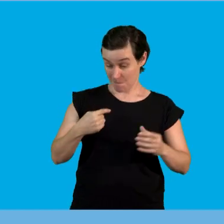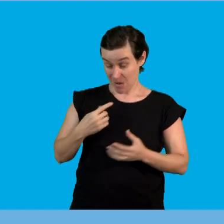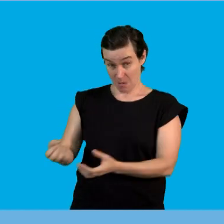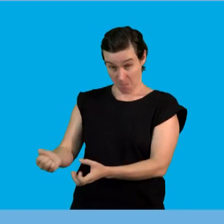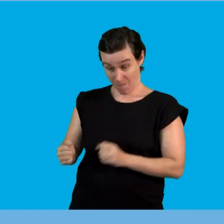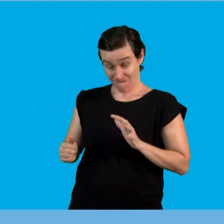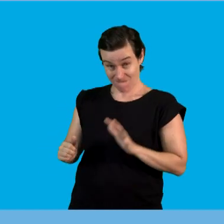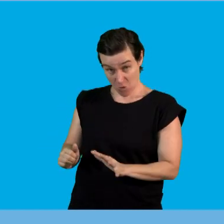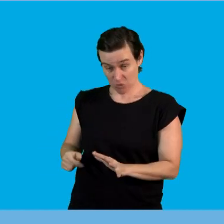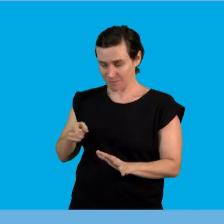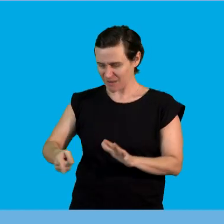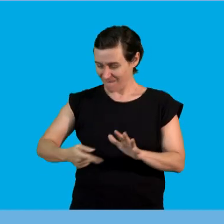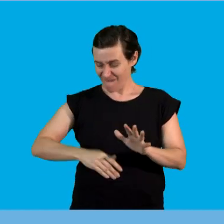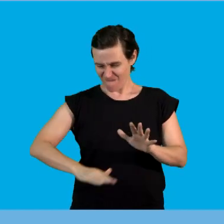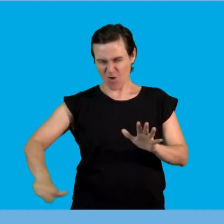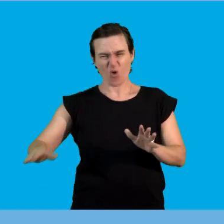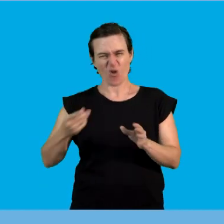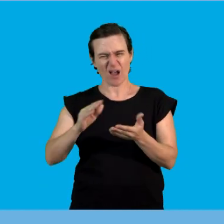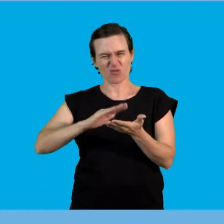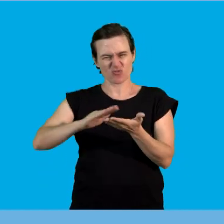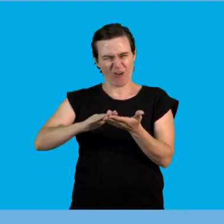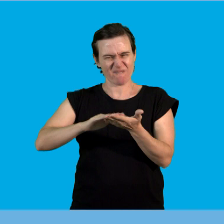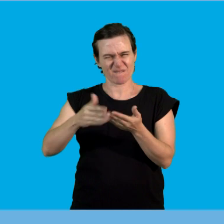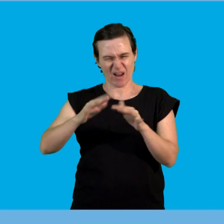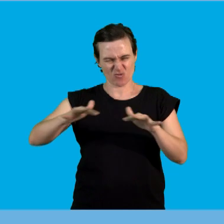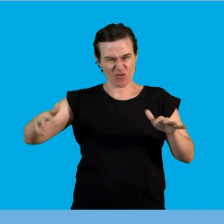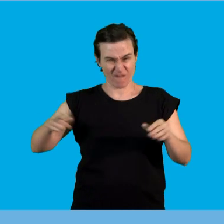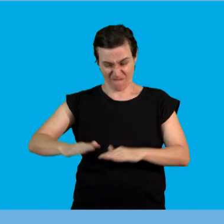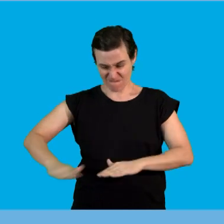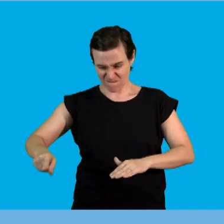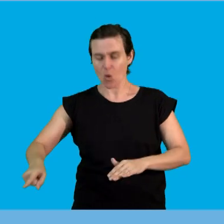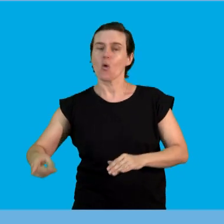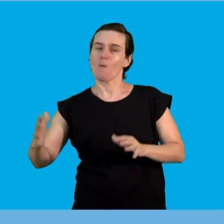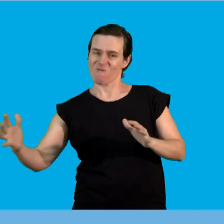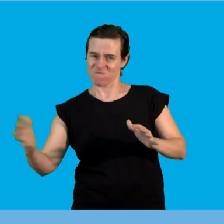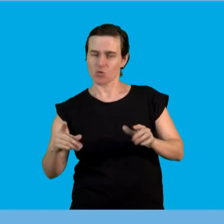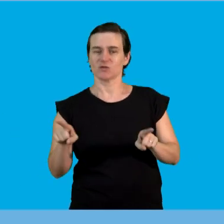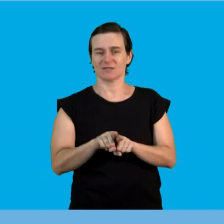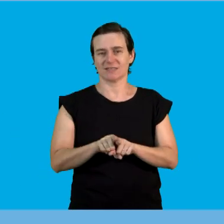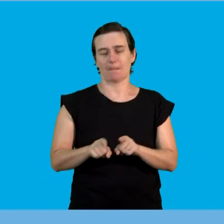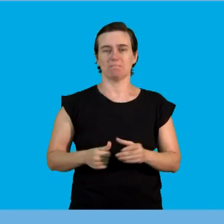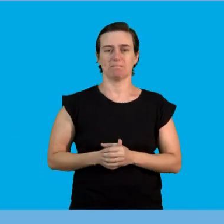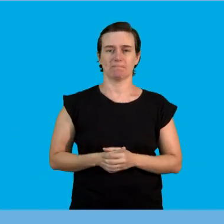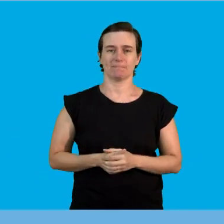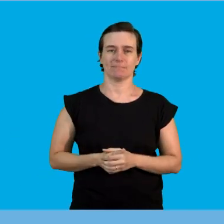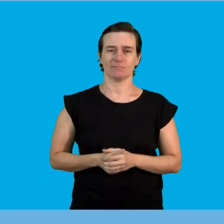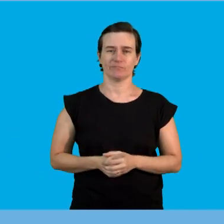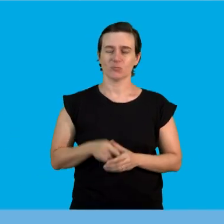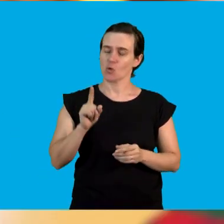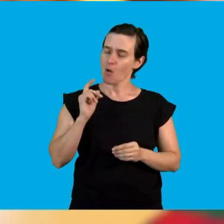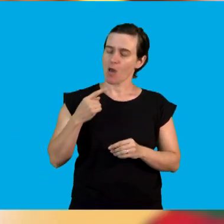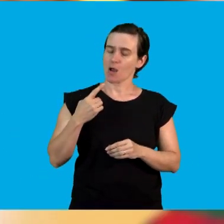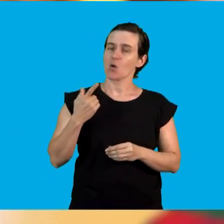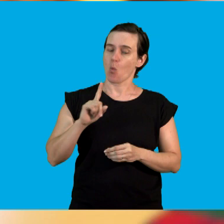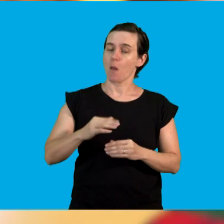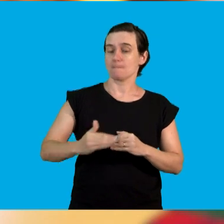forces, the one that you applied by pulling the object and also the other force that is exerted onto the object by the surface. So